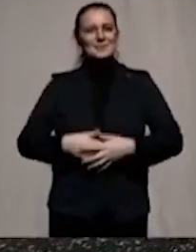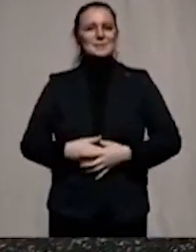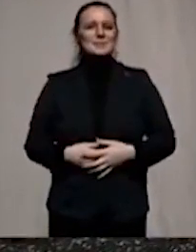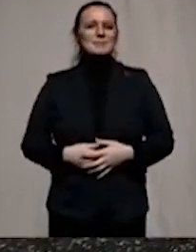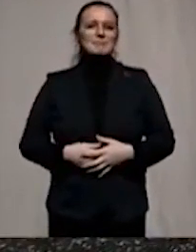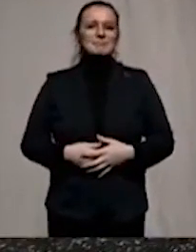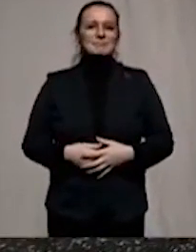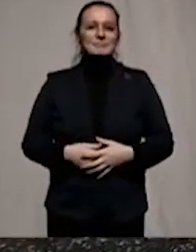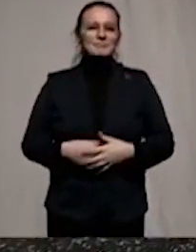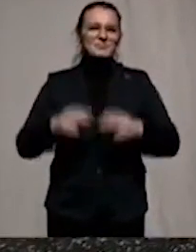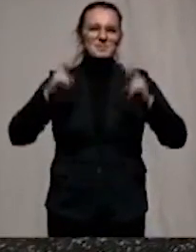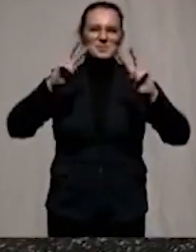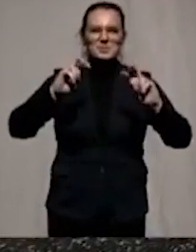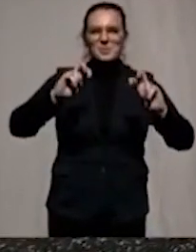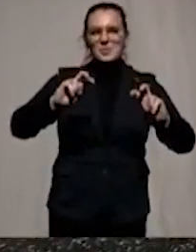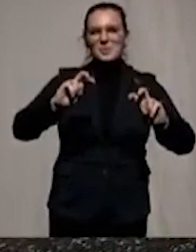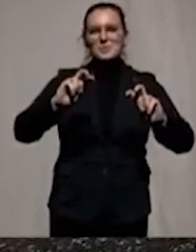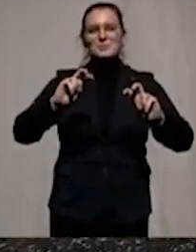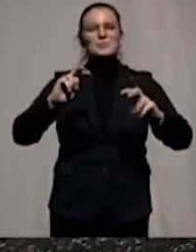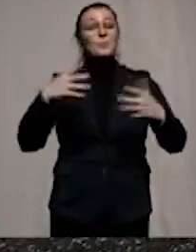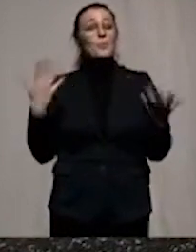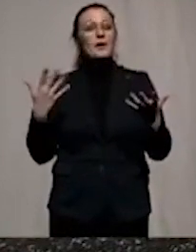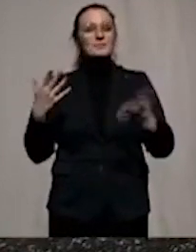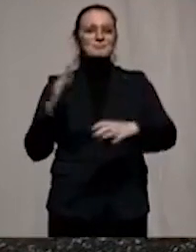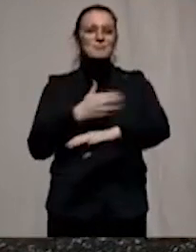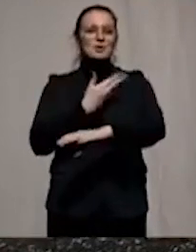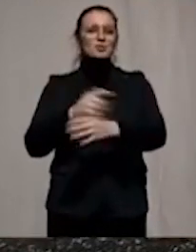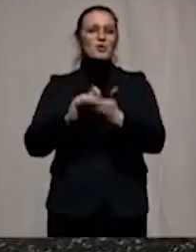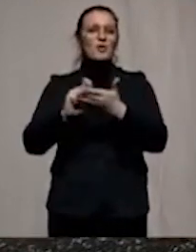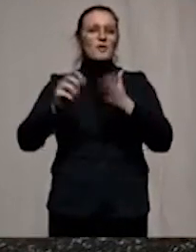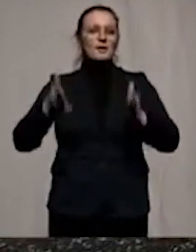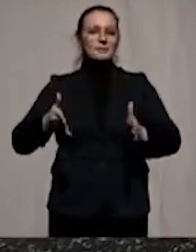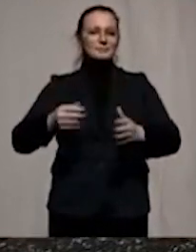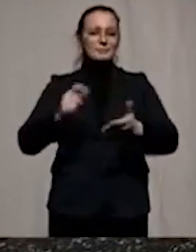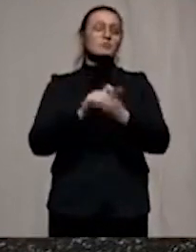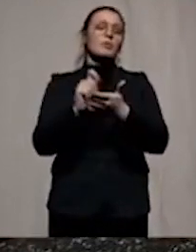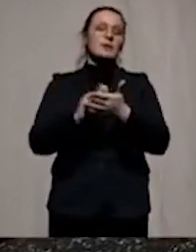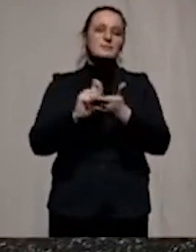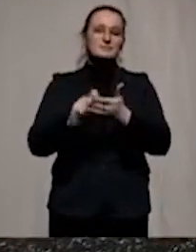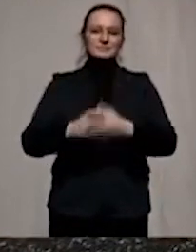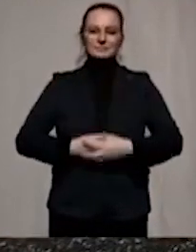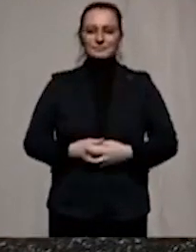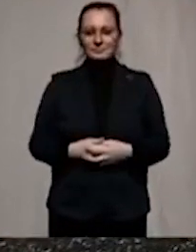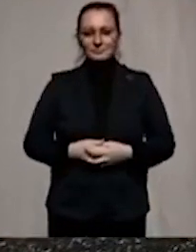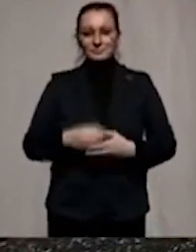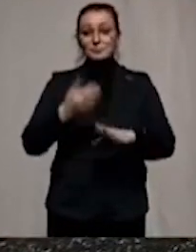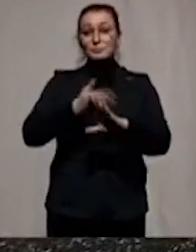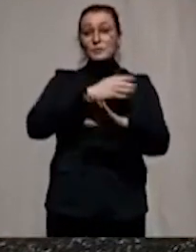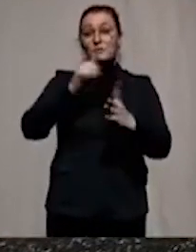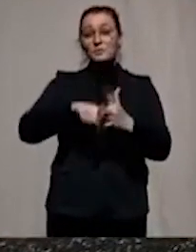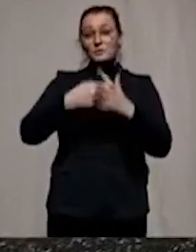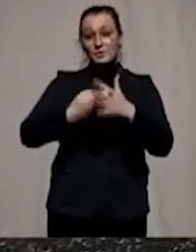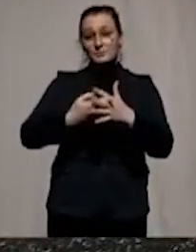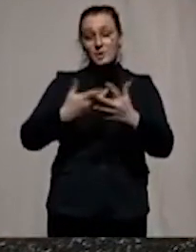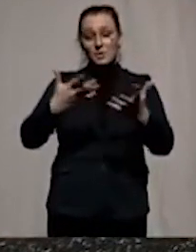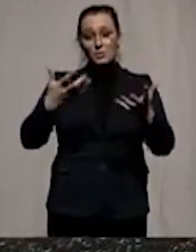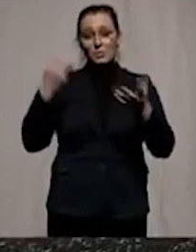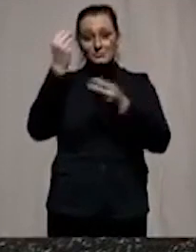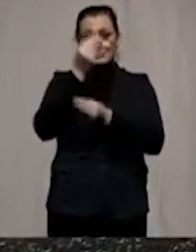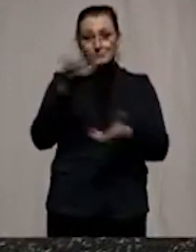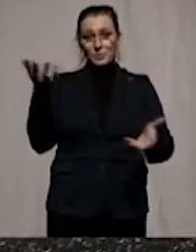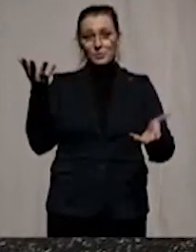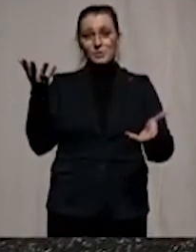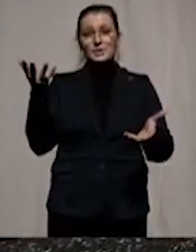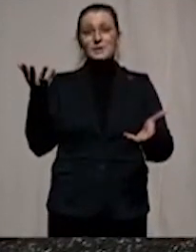exploring the medium of songwriting. Before we go forward with our workshop today, I do just want to mention some of our